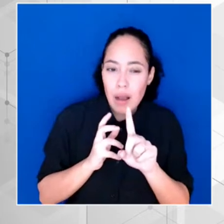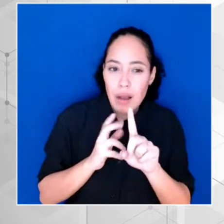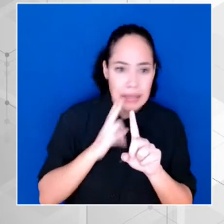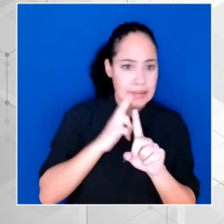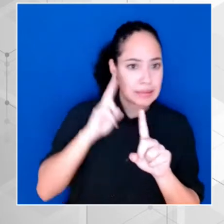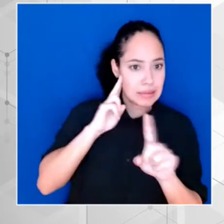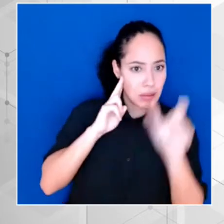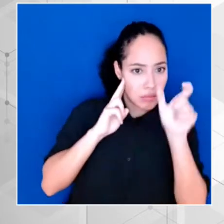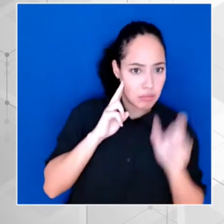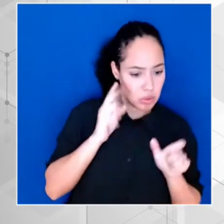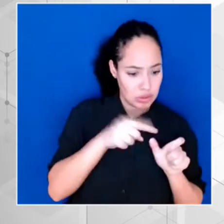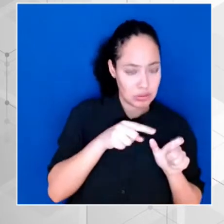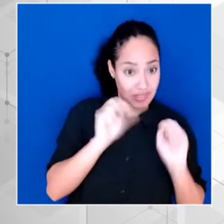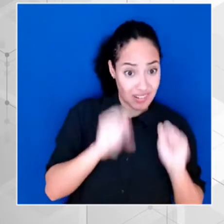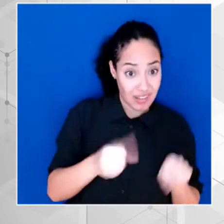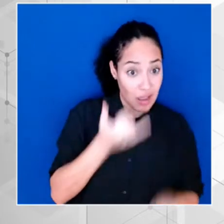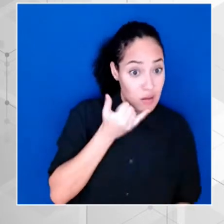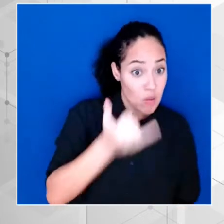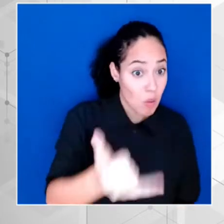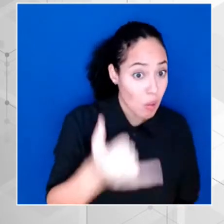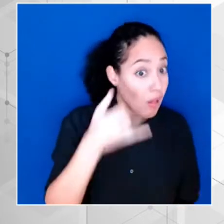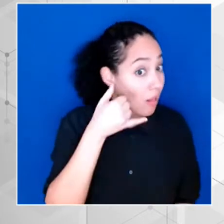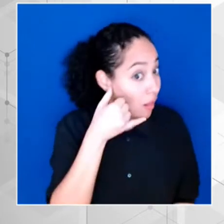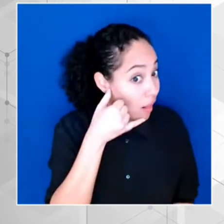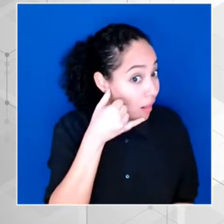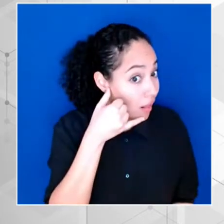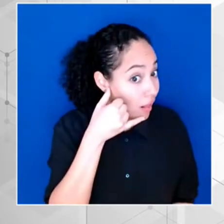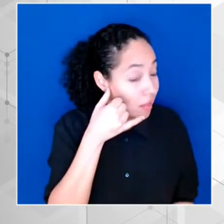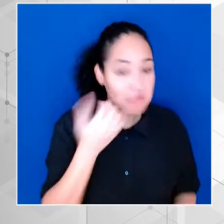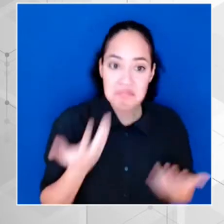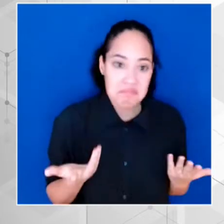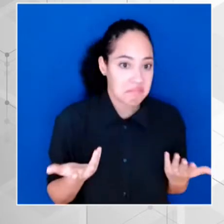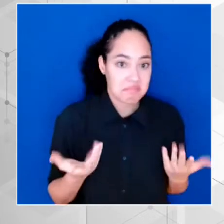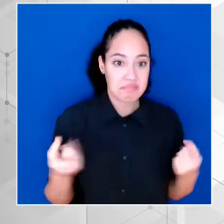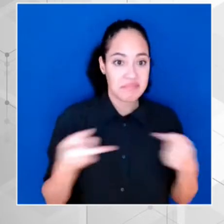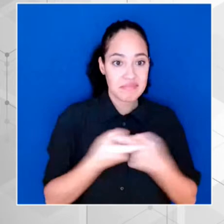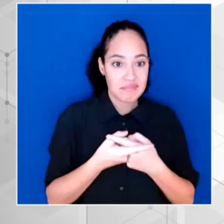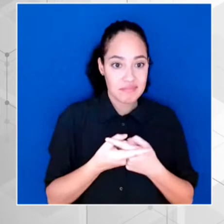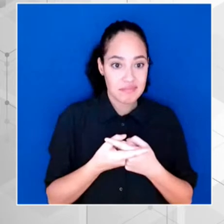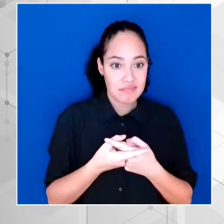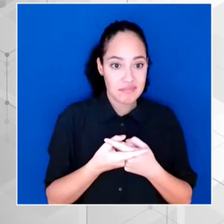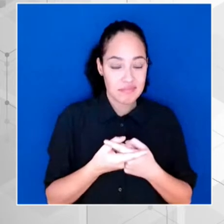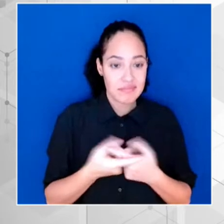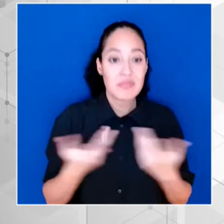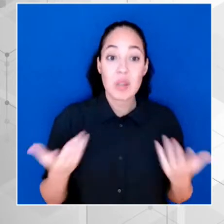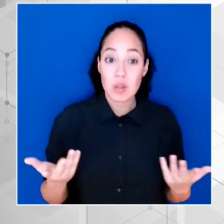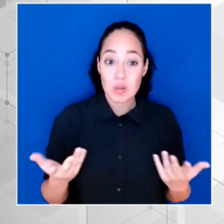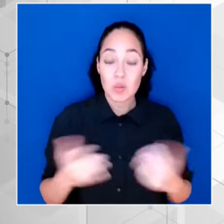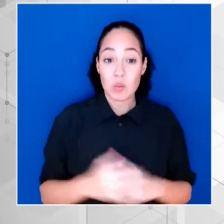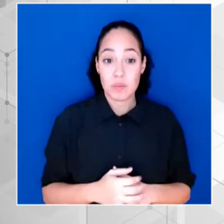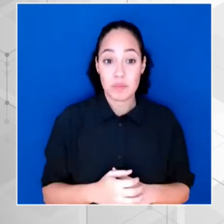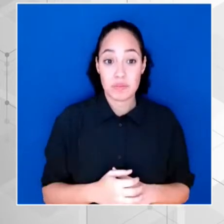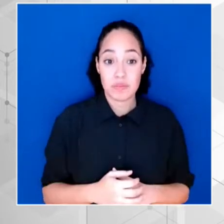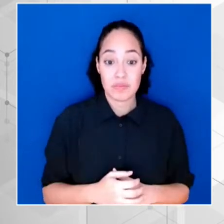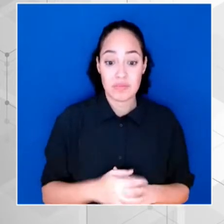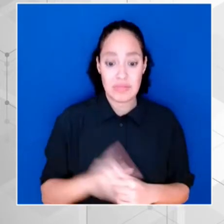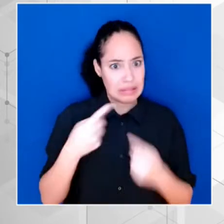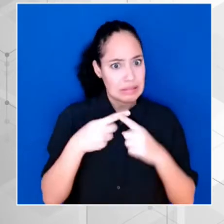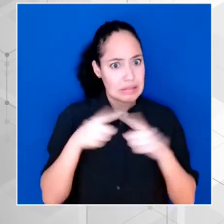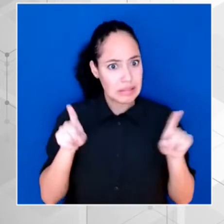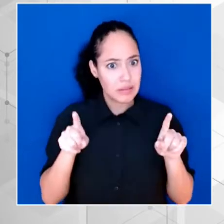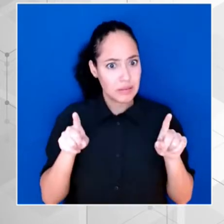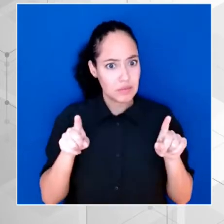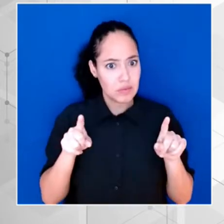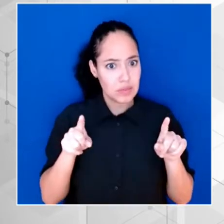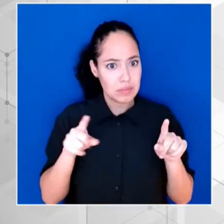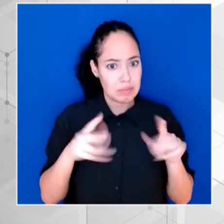disabling for some people. And voice and chat embedded in this call can feel hard for some people, while offering features